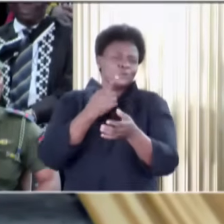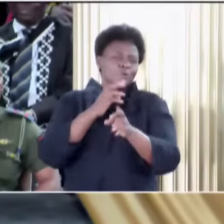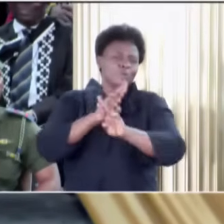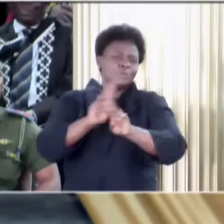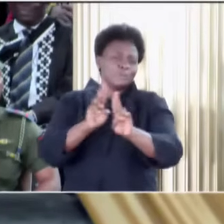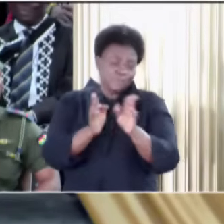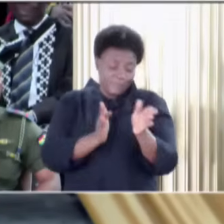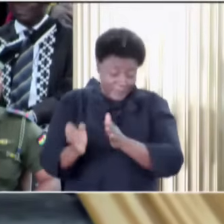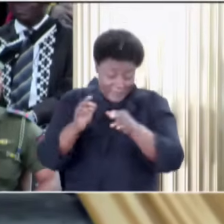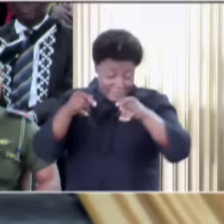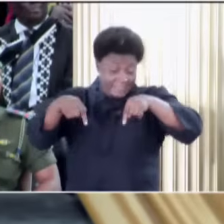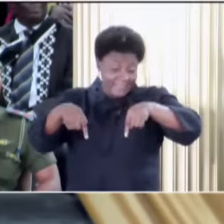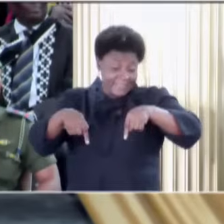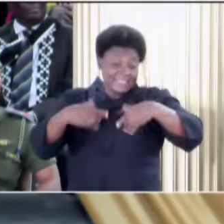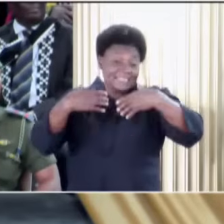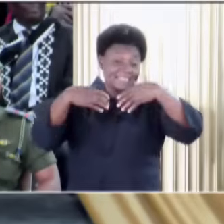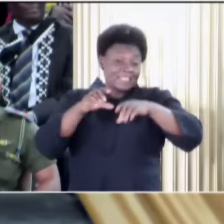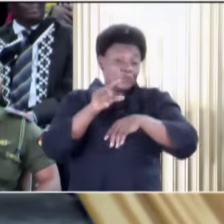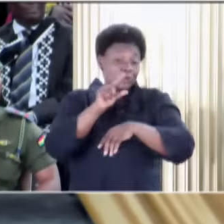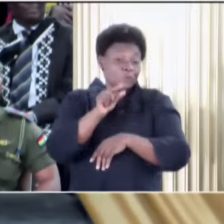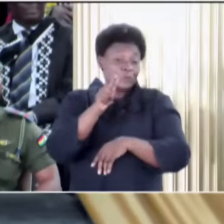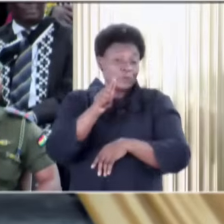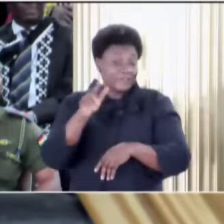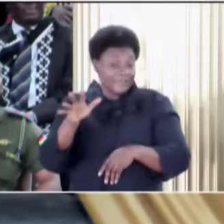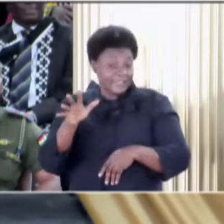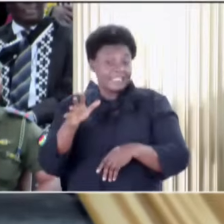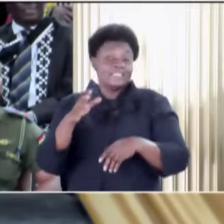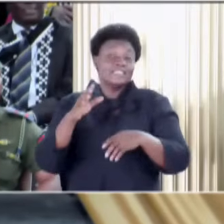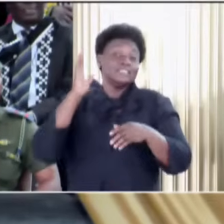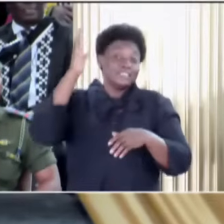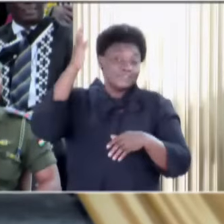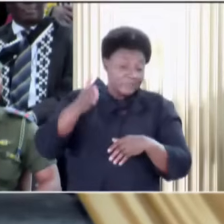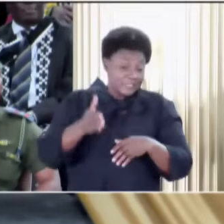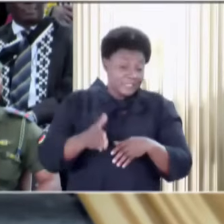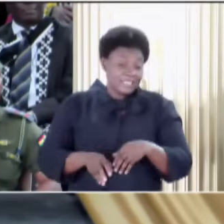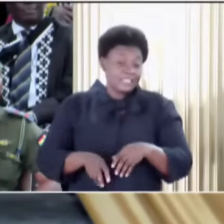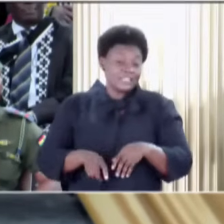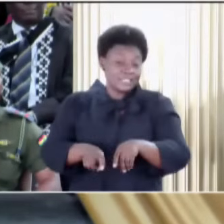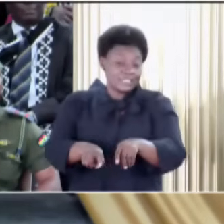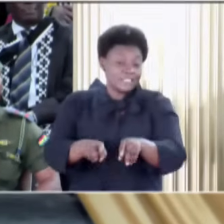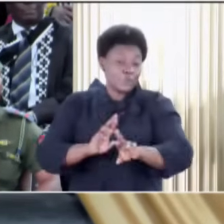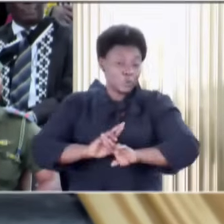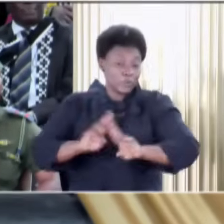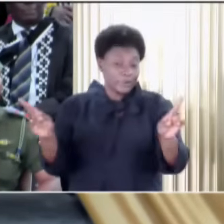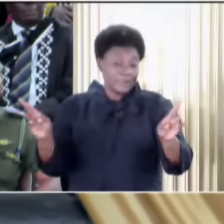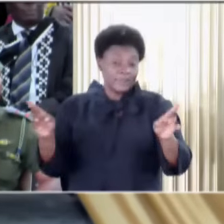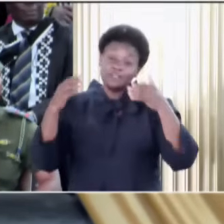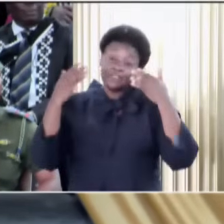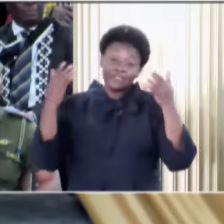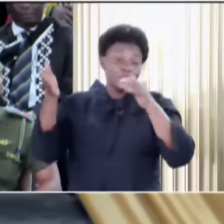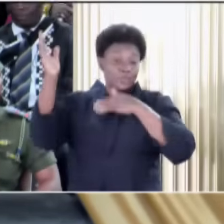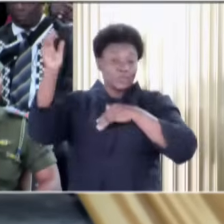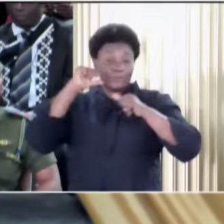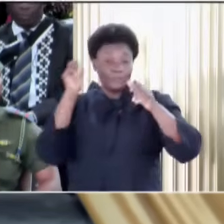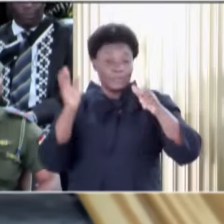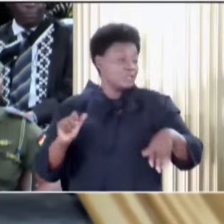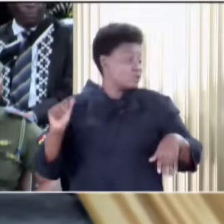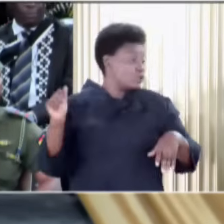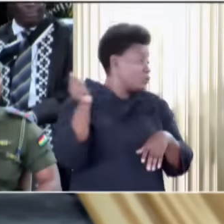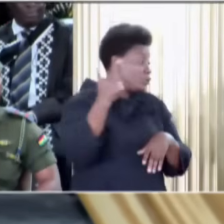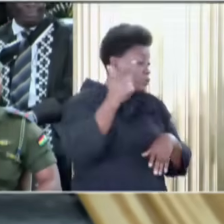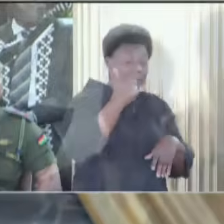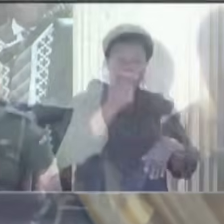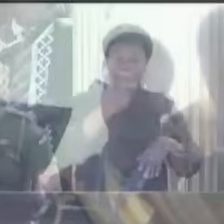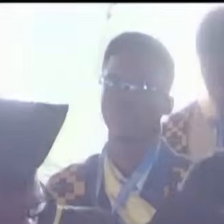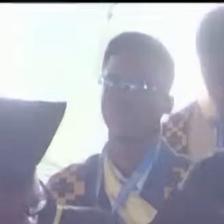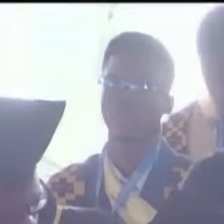today. Class of 2025, the future is calling and we are ready. Thank you. May God bless you and may you enjoy your graduation